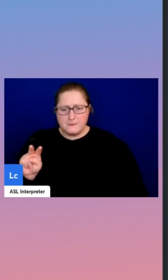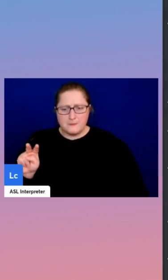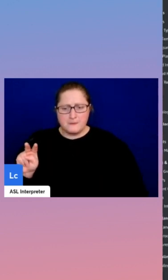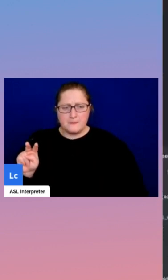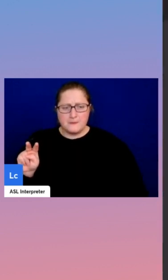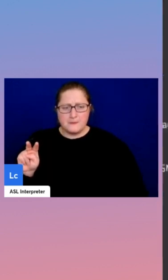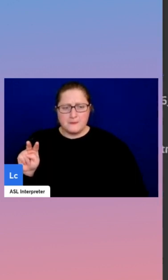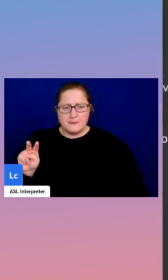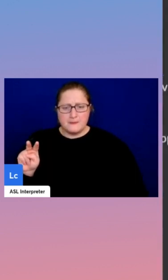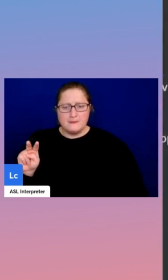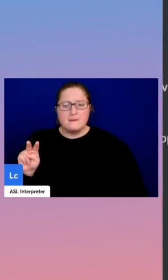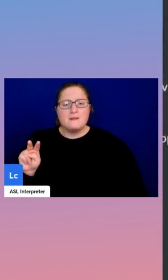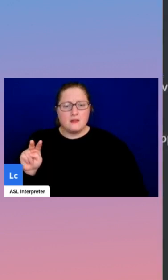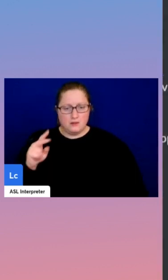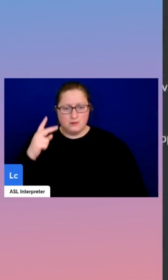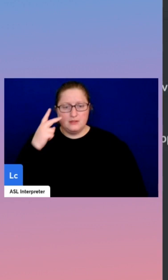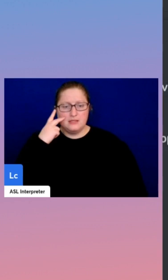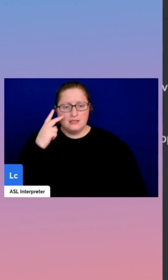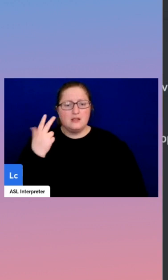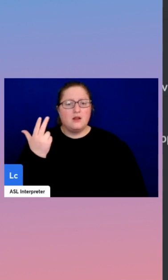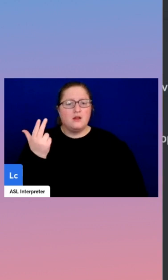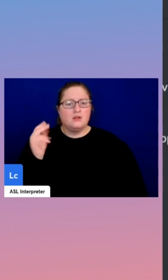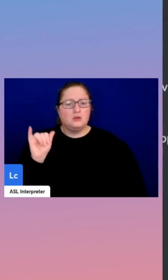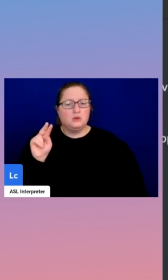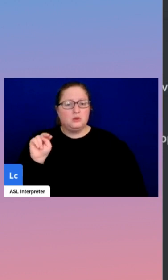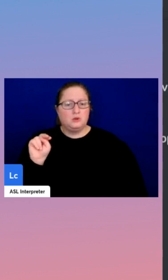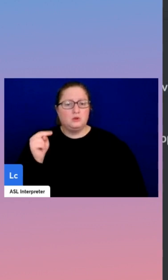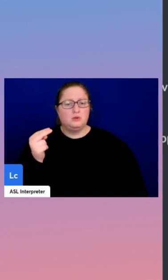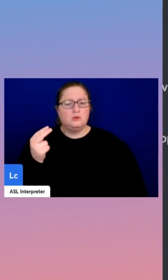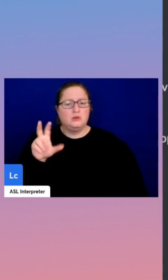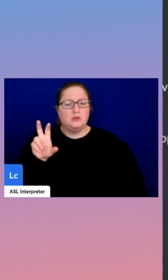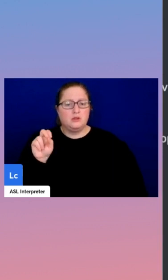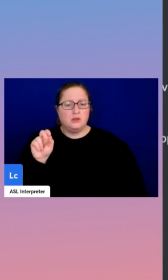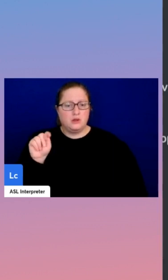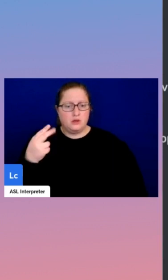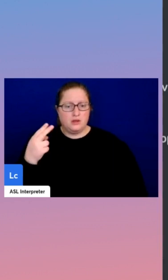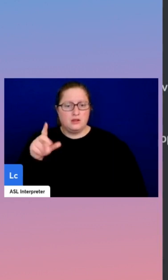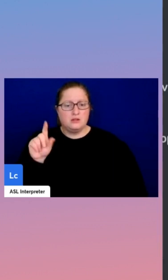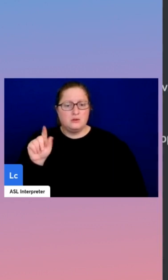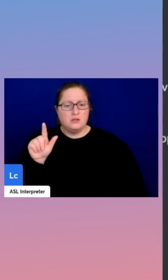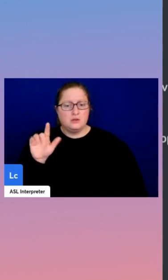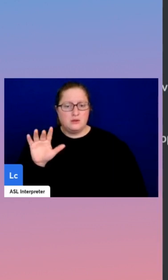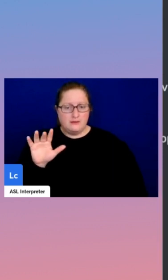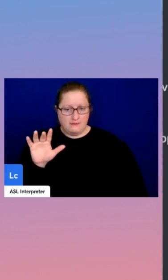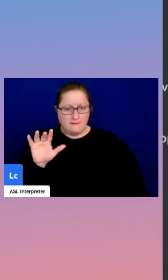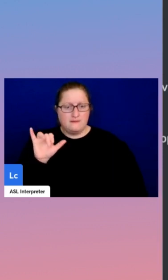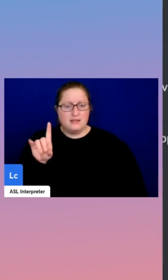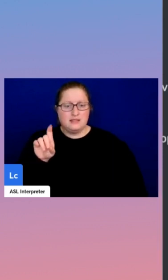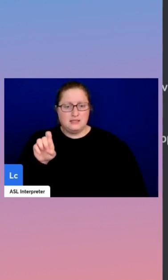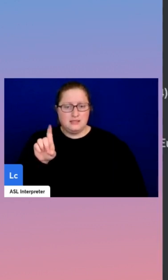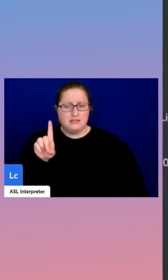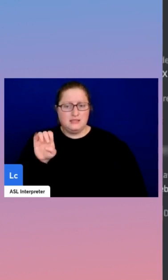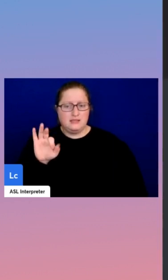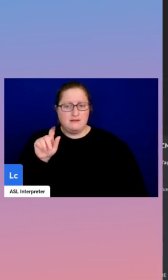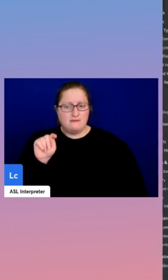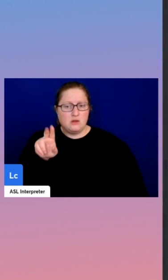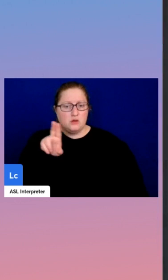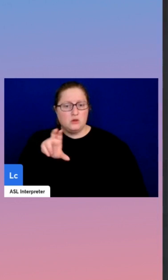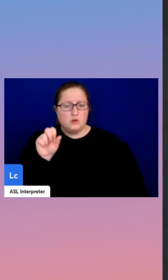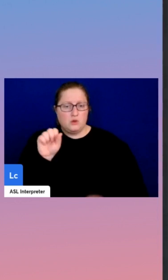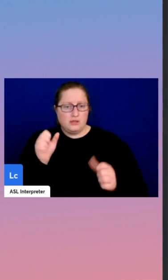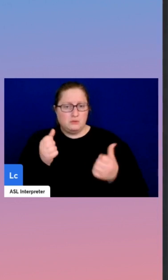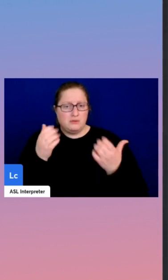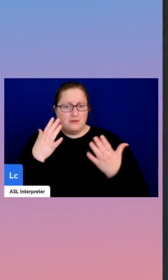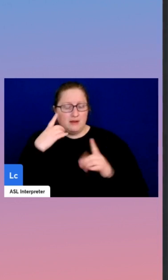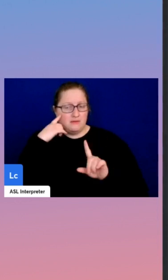has a deprecation date which is the 13th of June 25, which is the default deprecation date that the OS provider provided in this case. So now